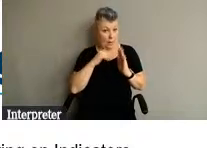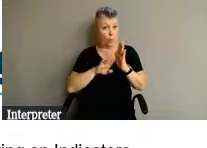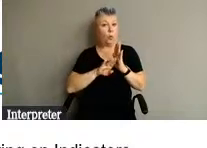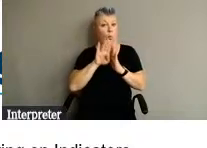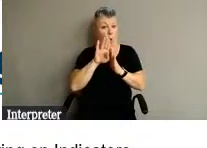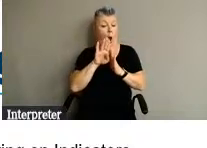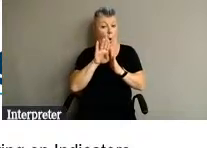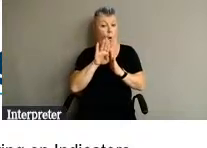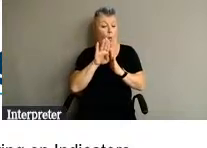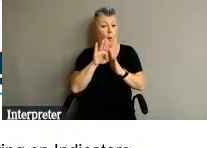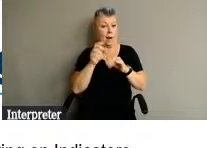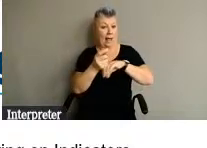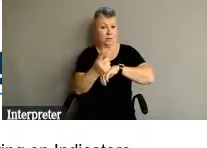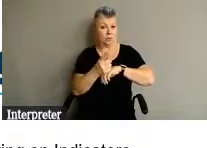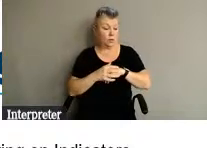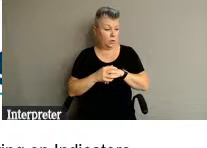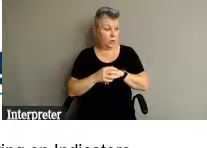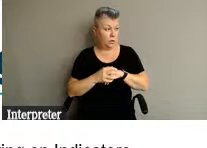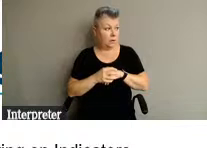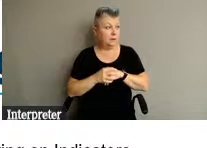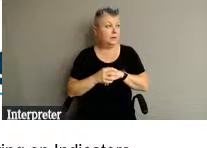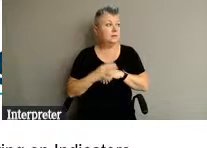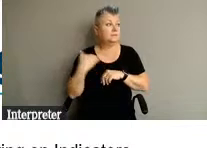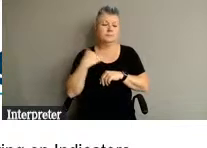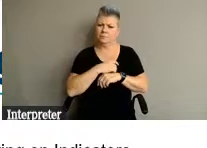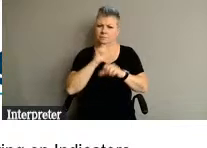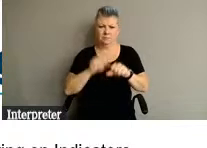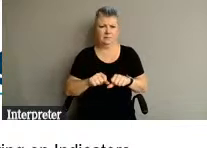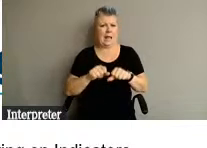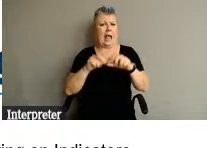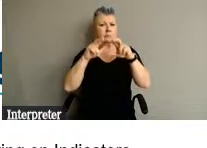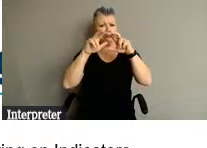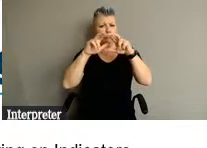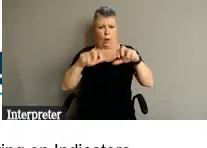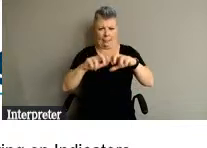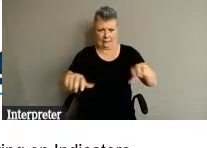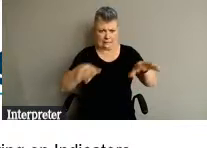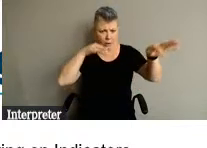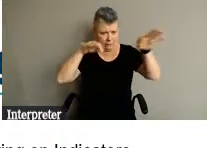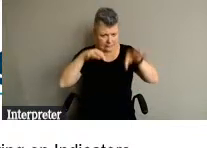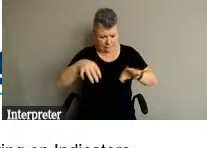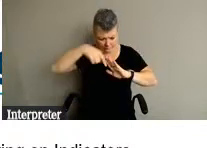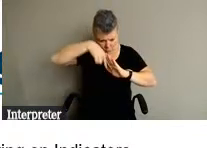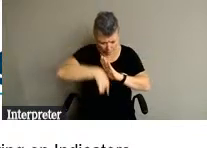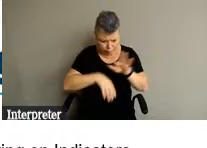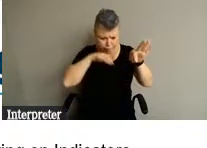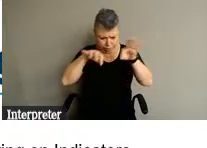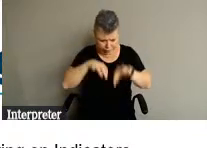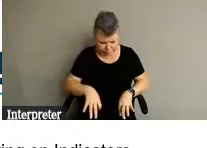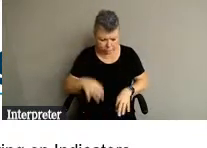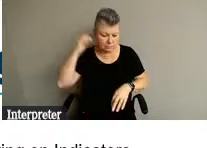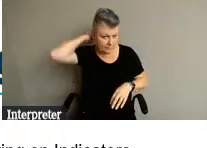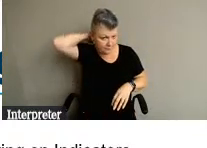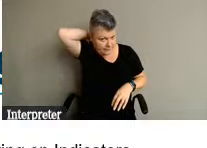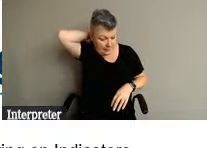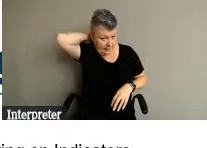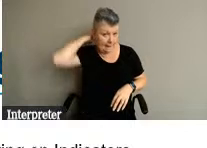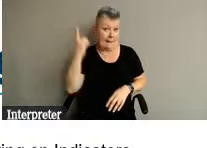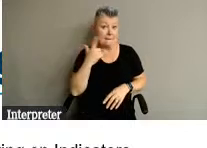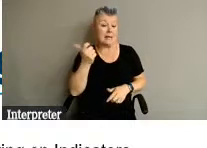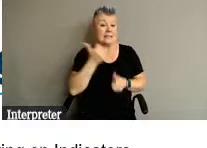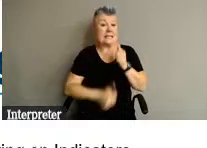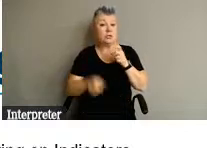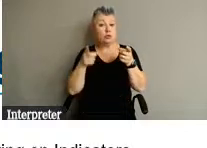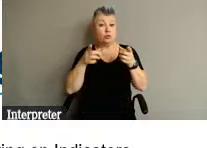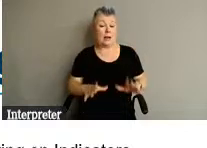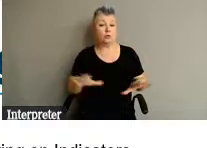a couple different factors. We can break this down even further and get down into, because each of the directors do this with